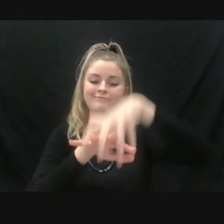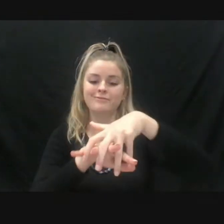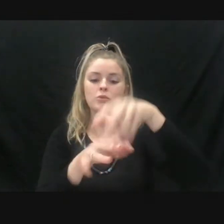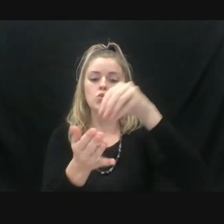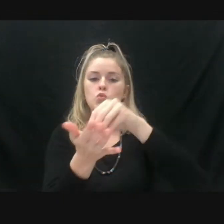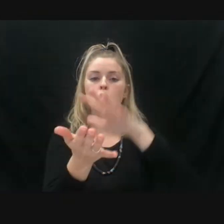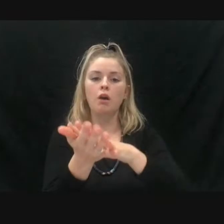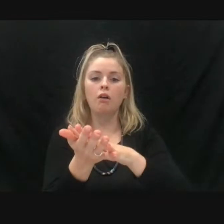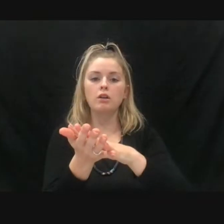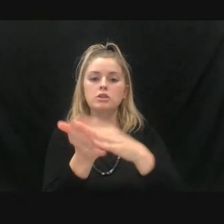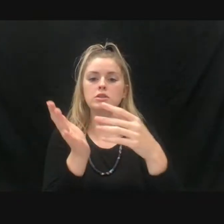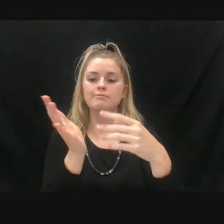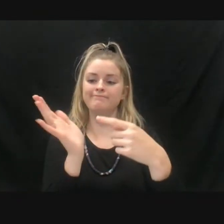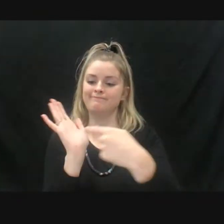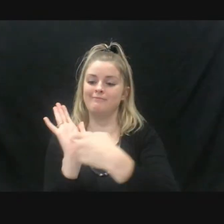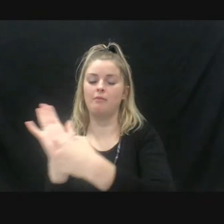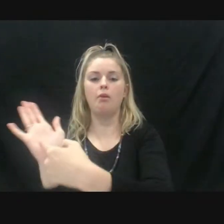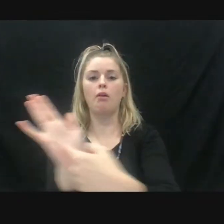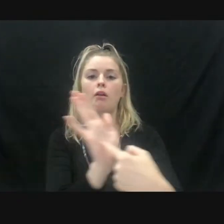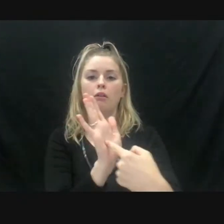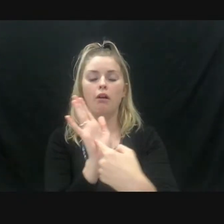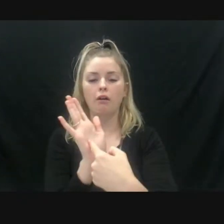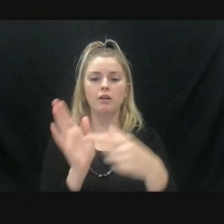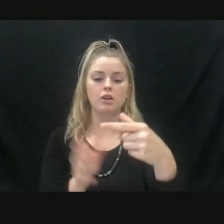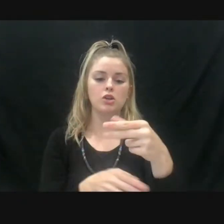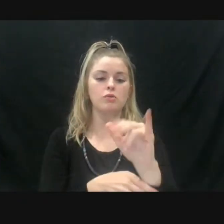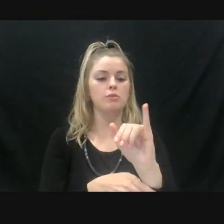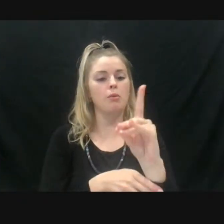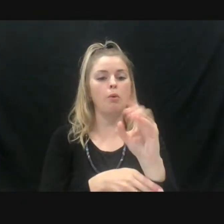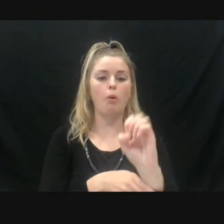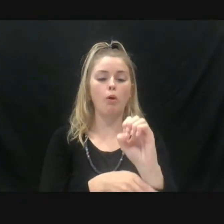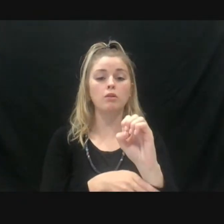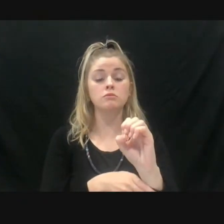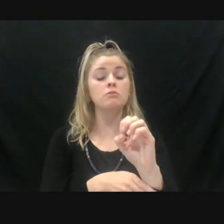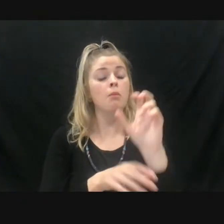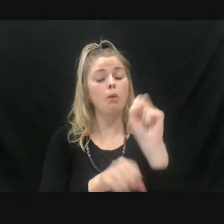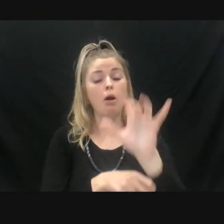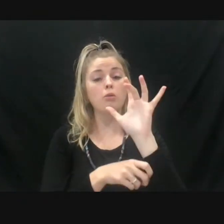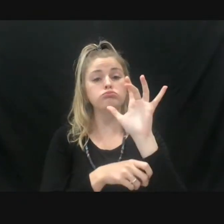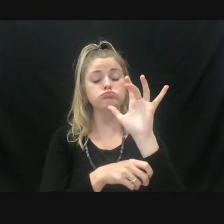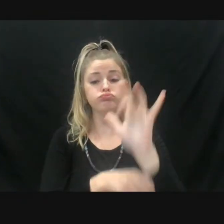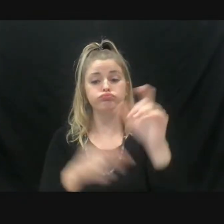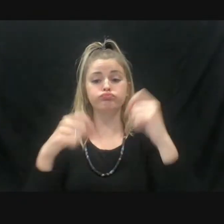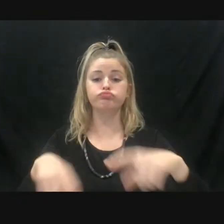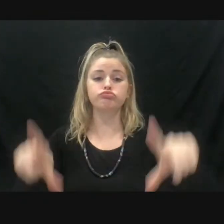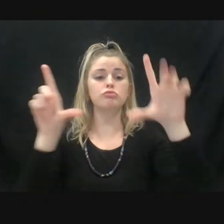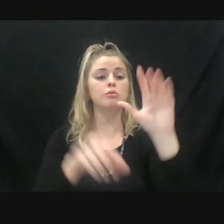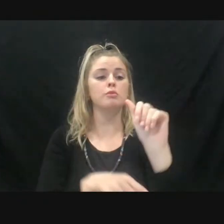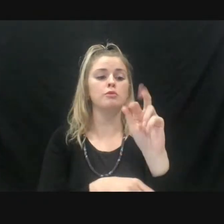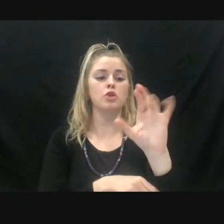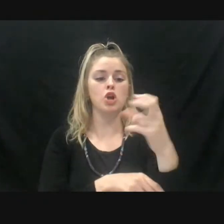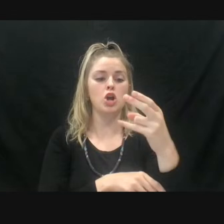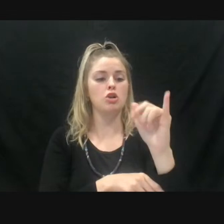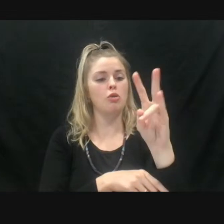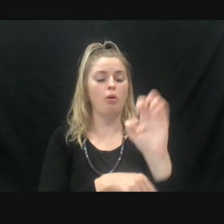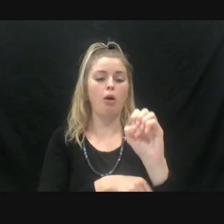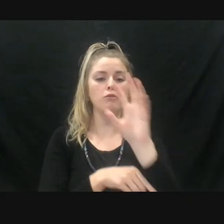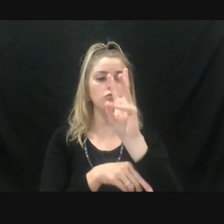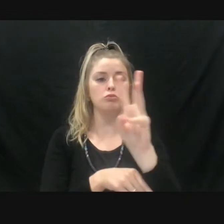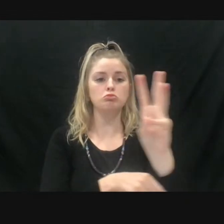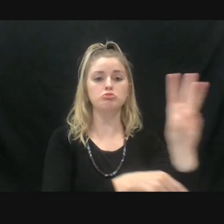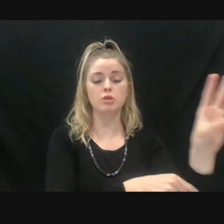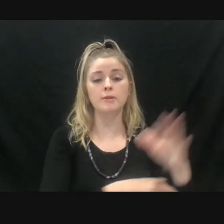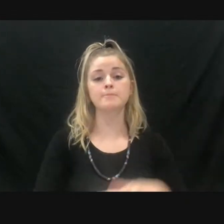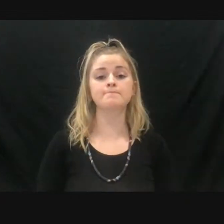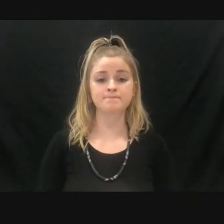This is an attractive new destination on the archive's website that features the reproduced documents. You